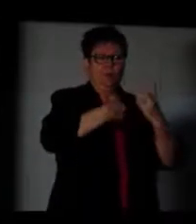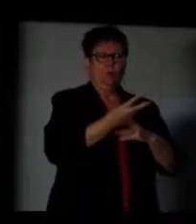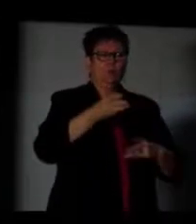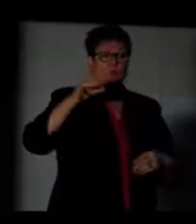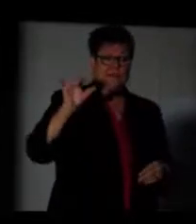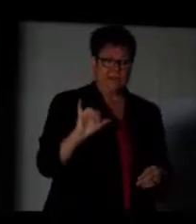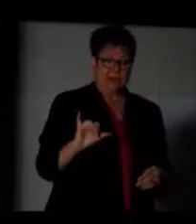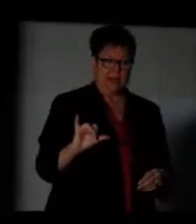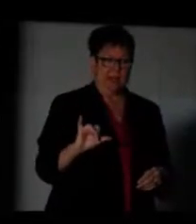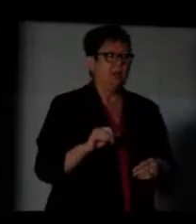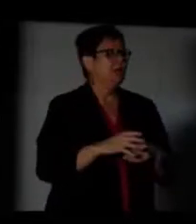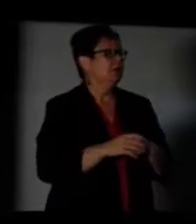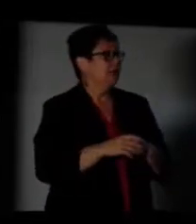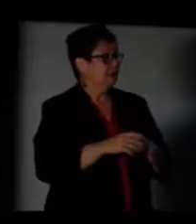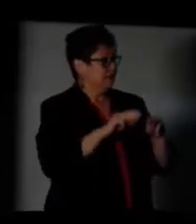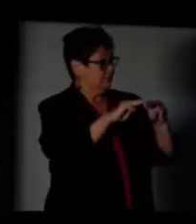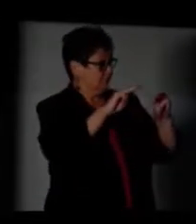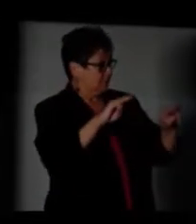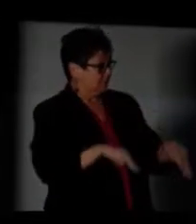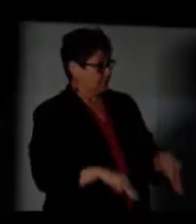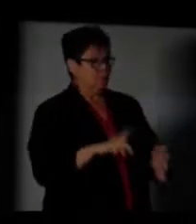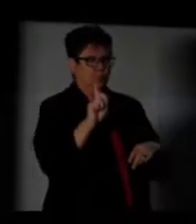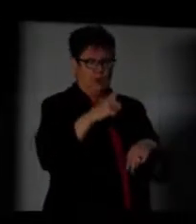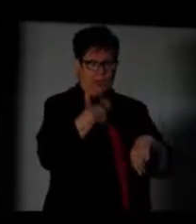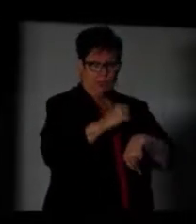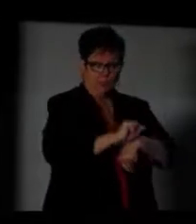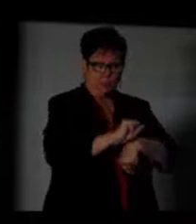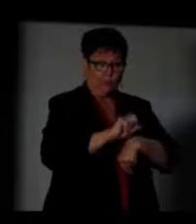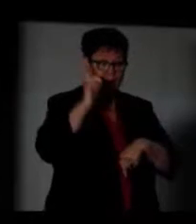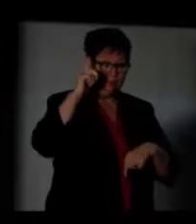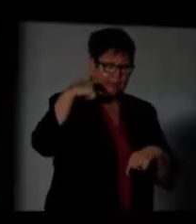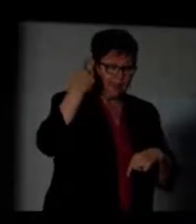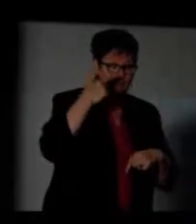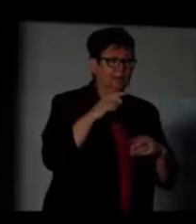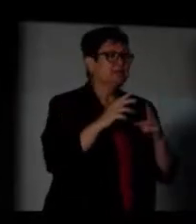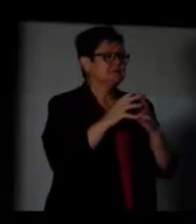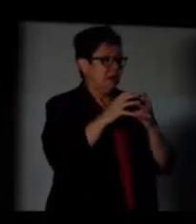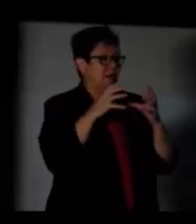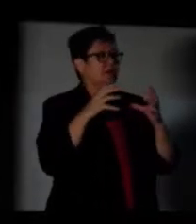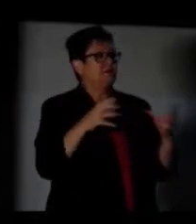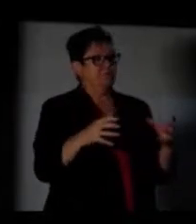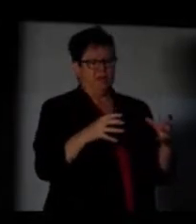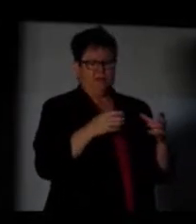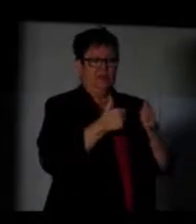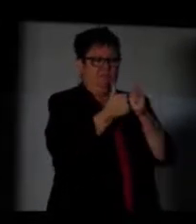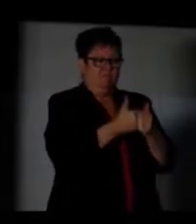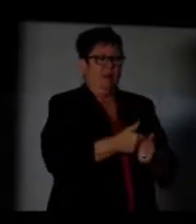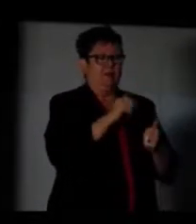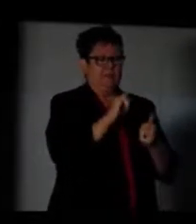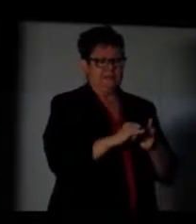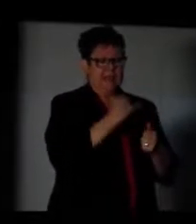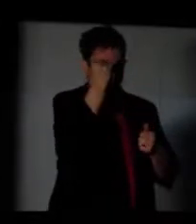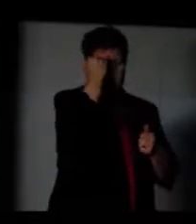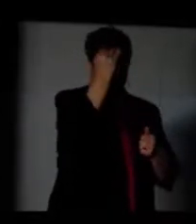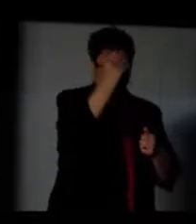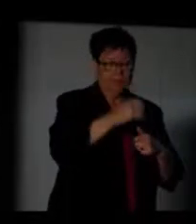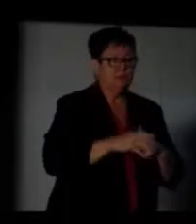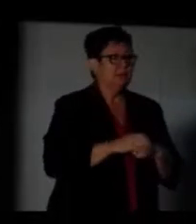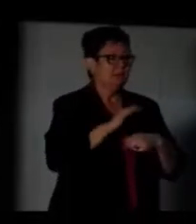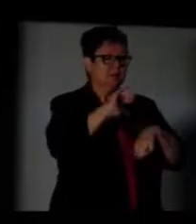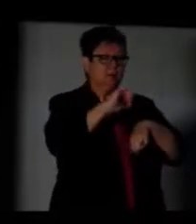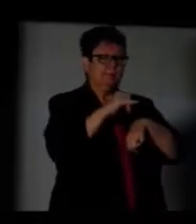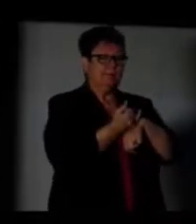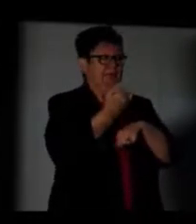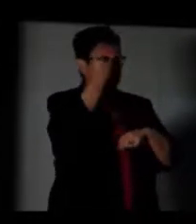museum that I work for, the Natural History Museum in London, is very much made in that image. It's based upon the foundations